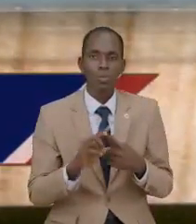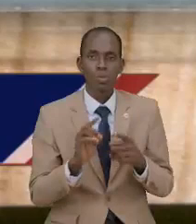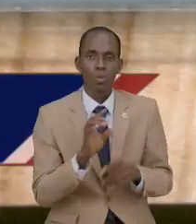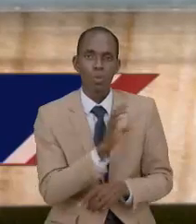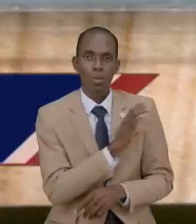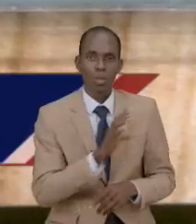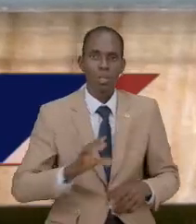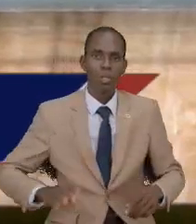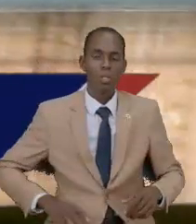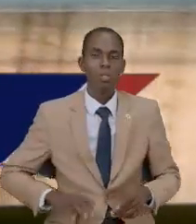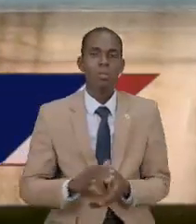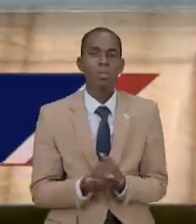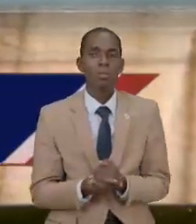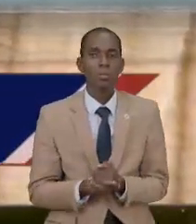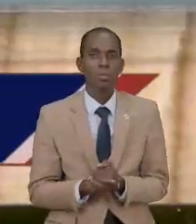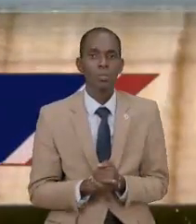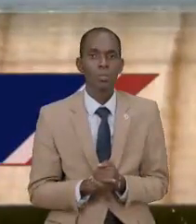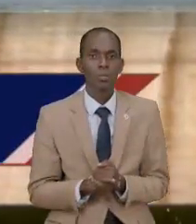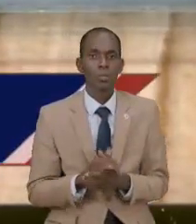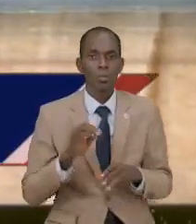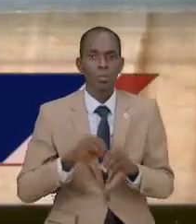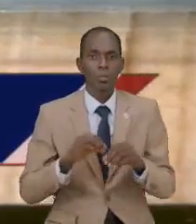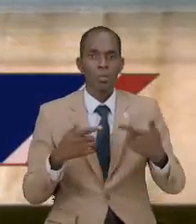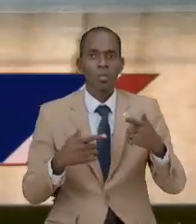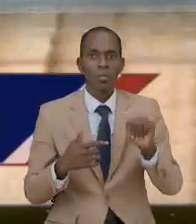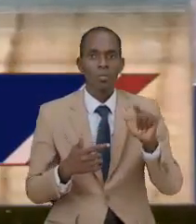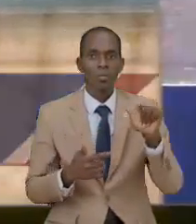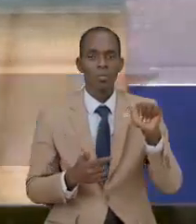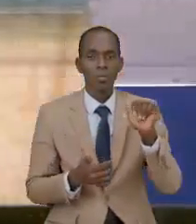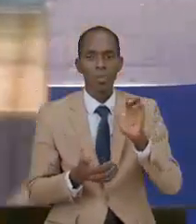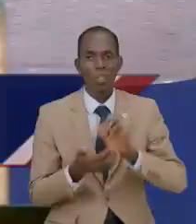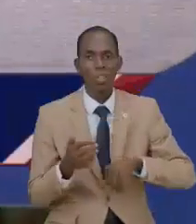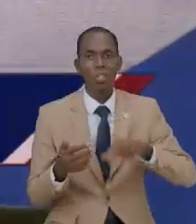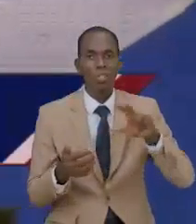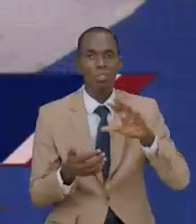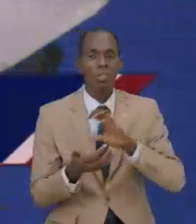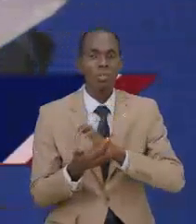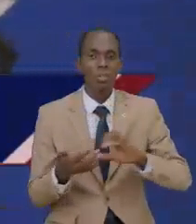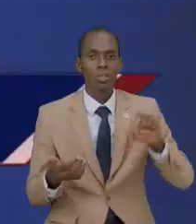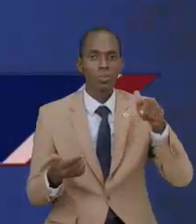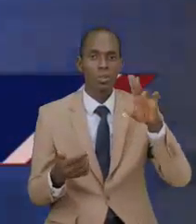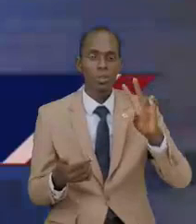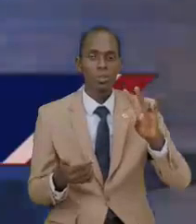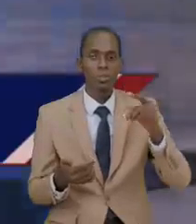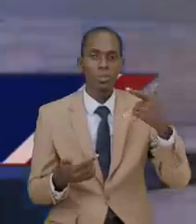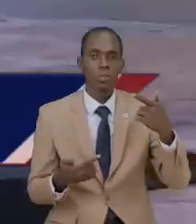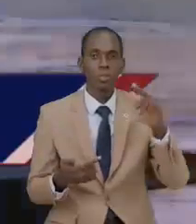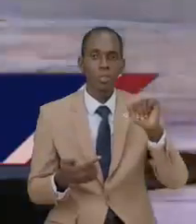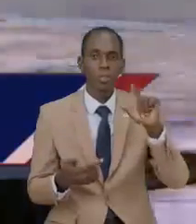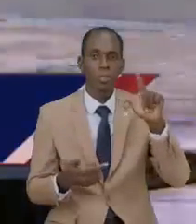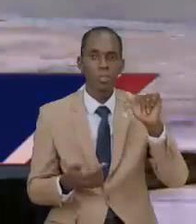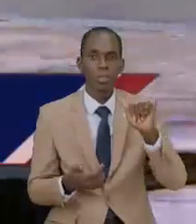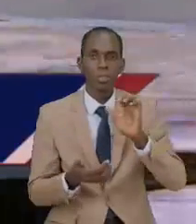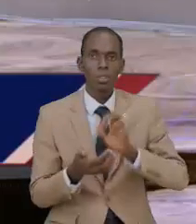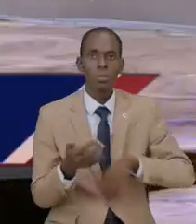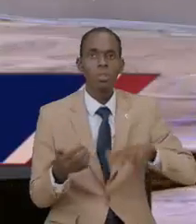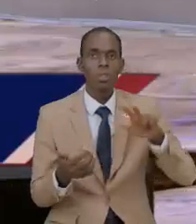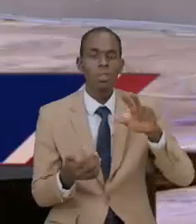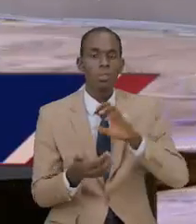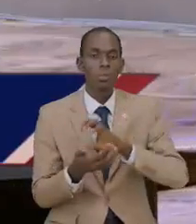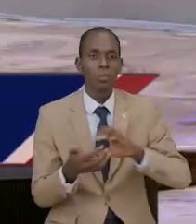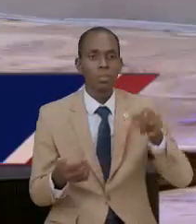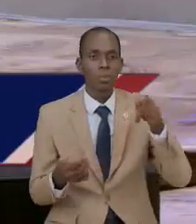belonging to Christ. In Galatians chapter 3, verse 27, for as many of